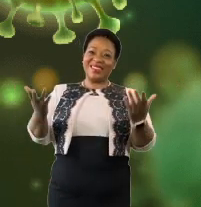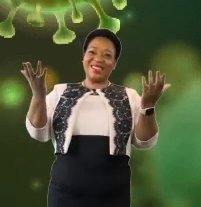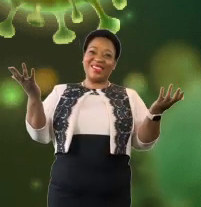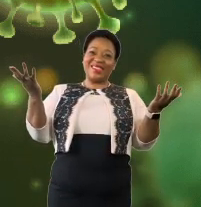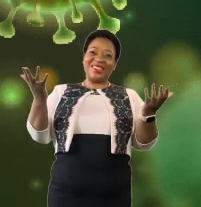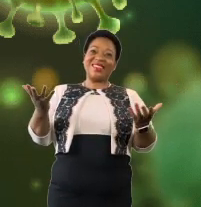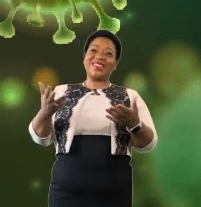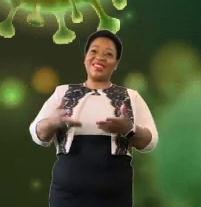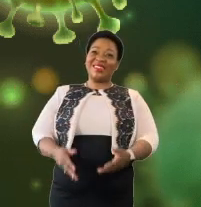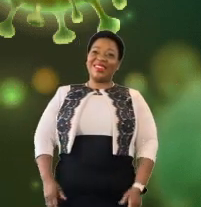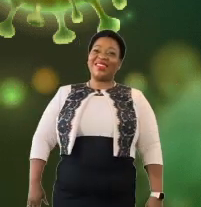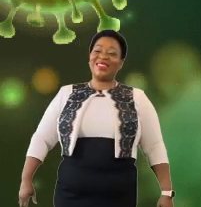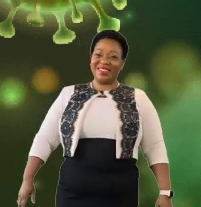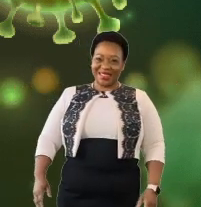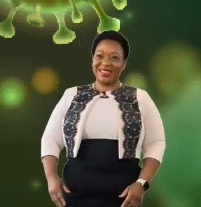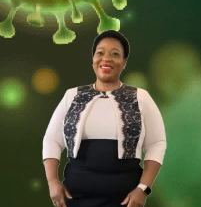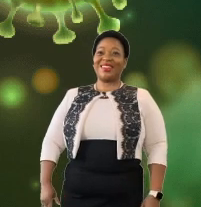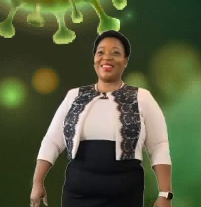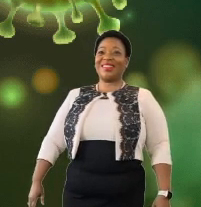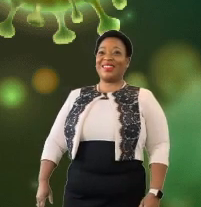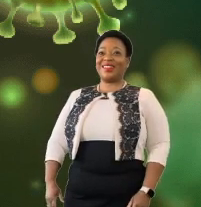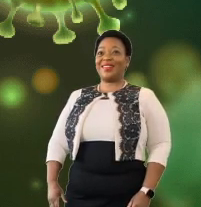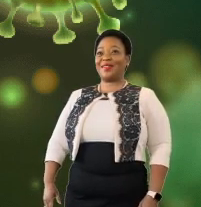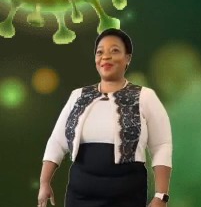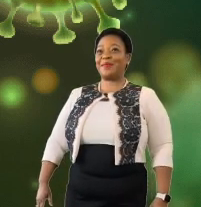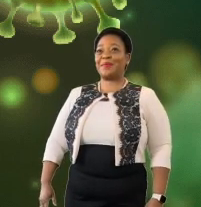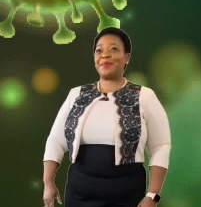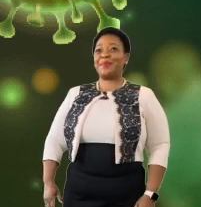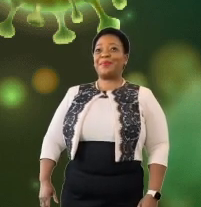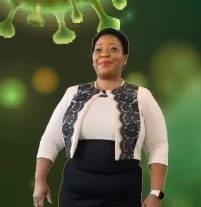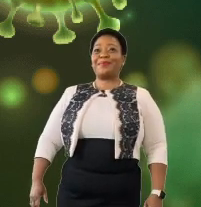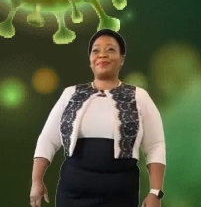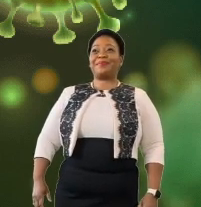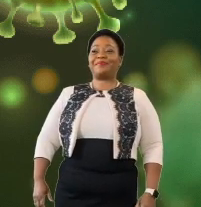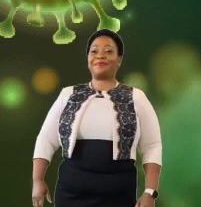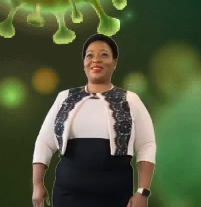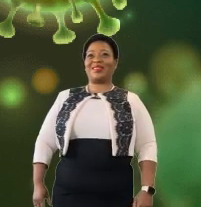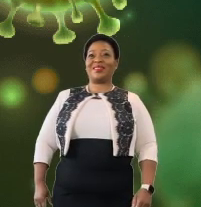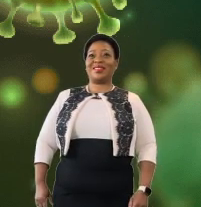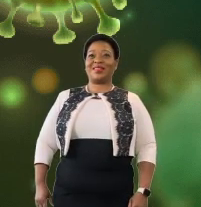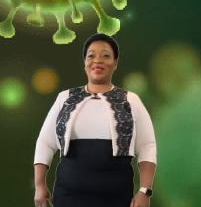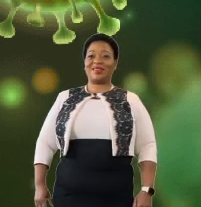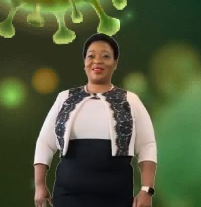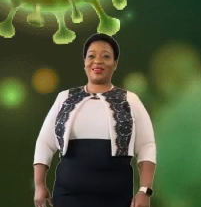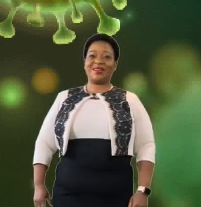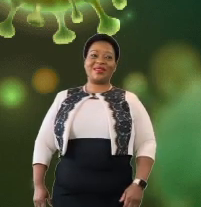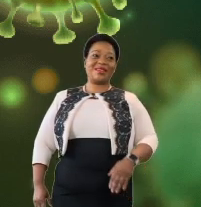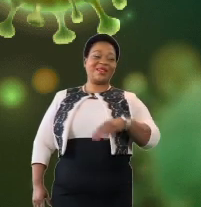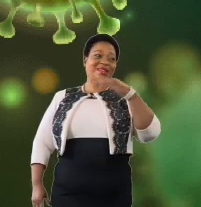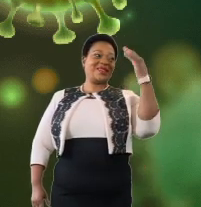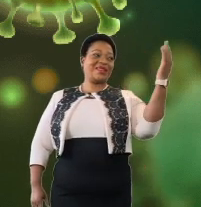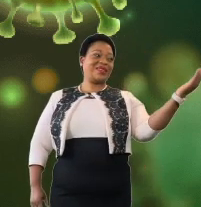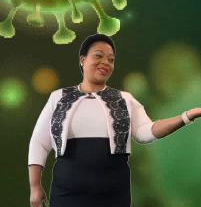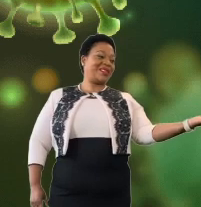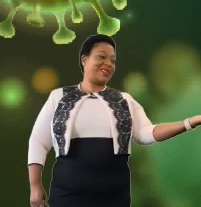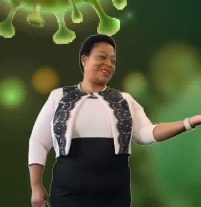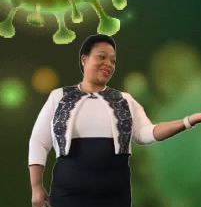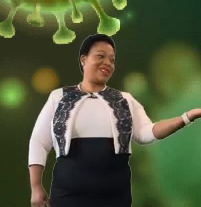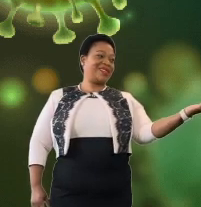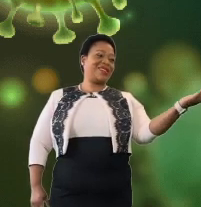as an example of the motor industry, I think is quite appropriate. And we have, if you look at the brands that are based in